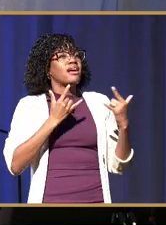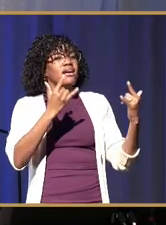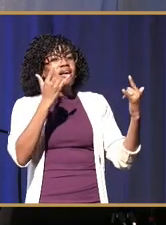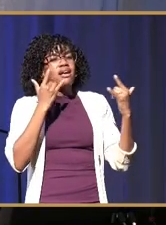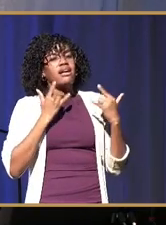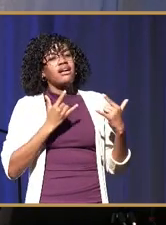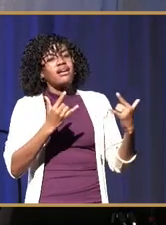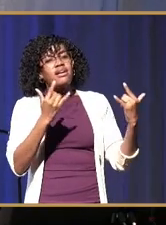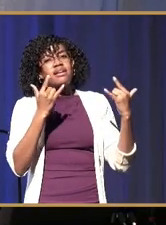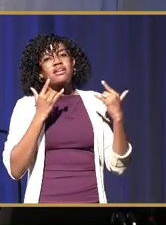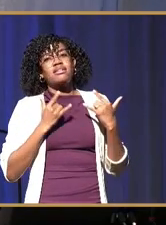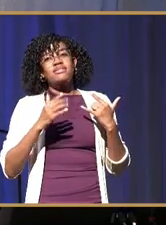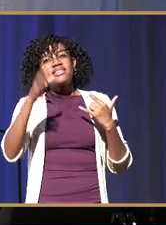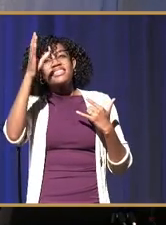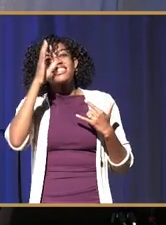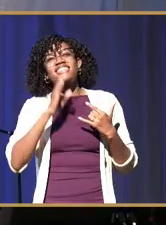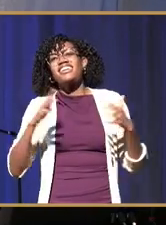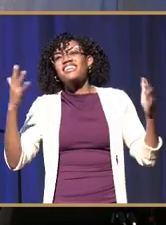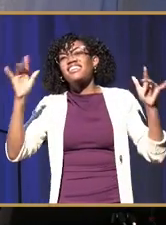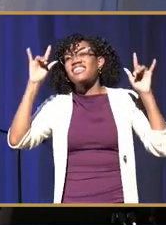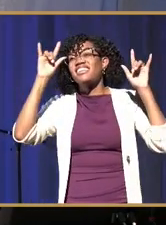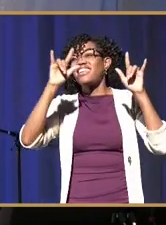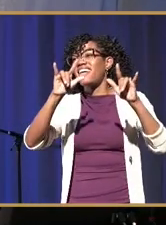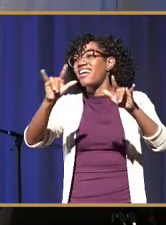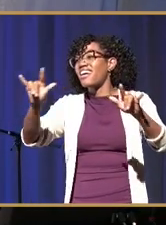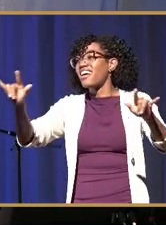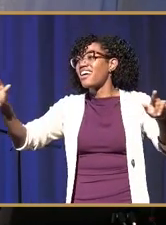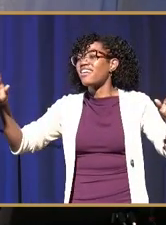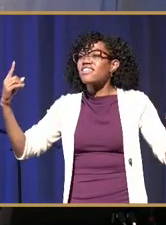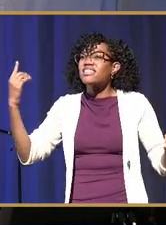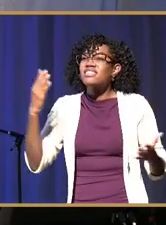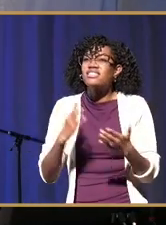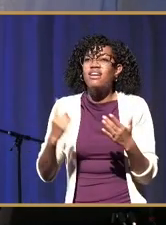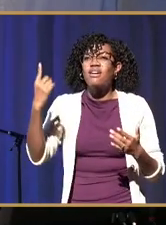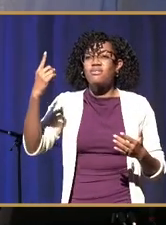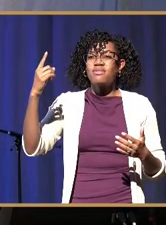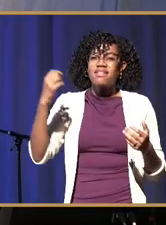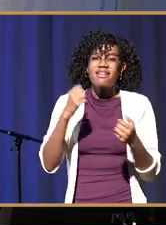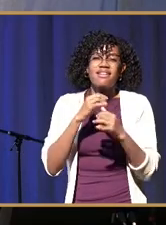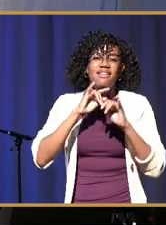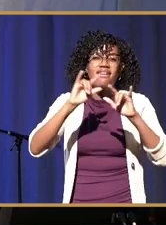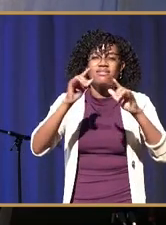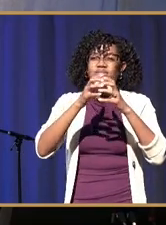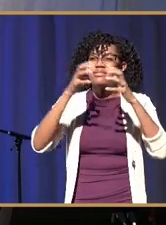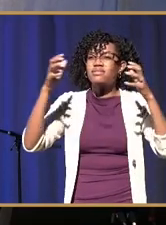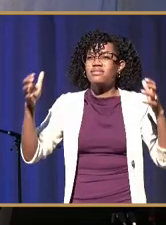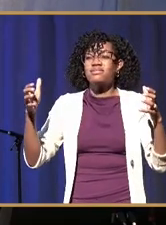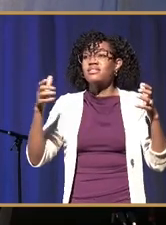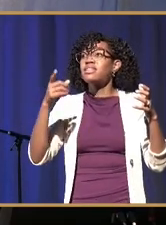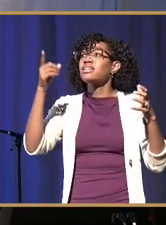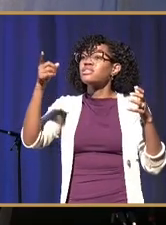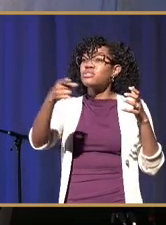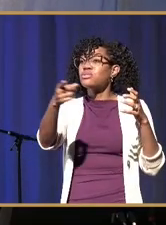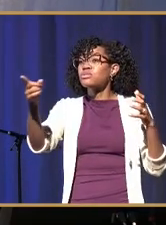your heart, 'cause someone needs you just as you are. 'Cause